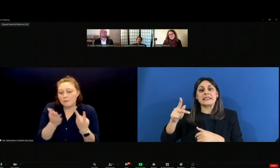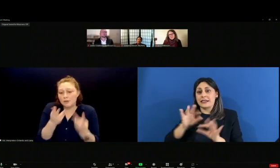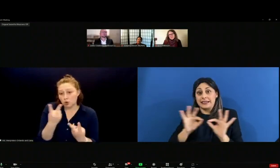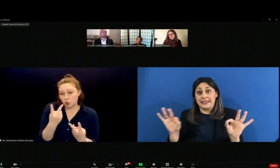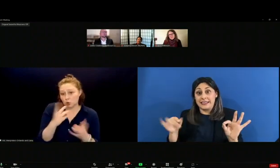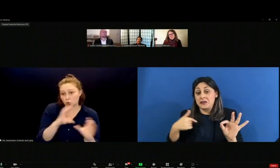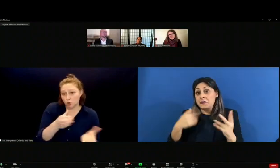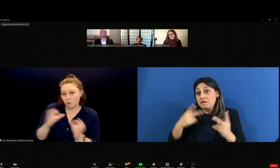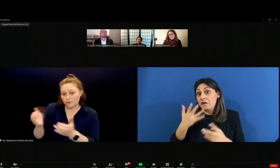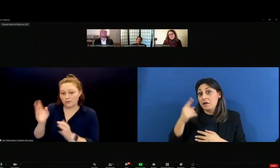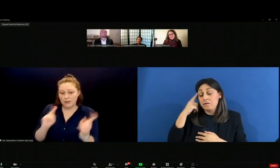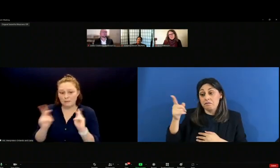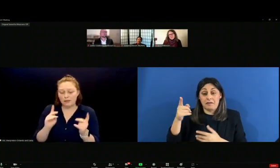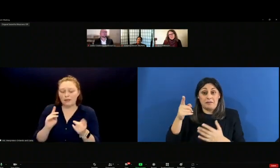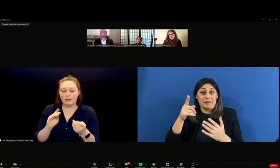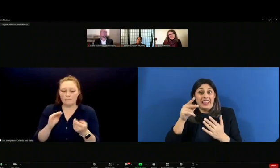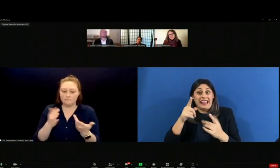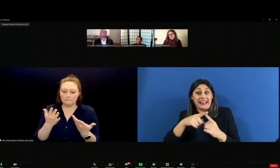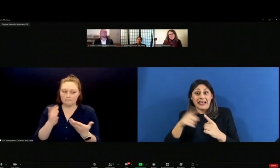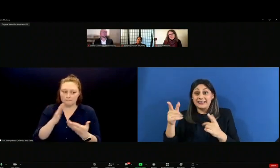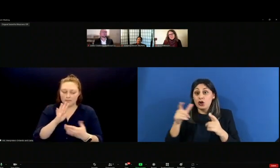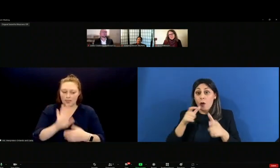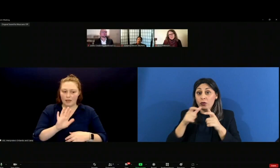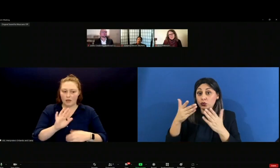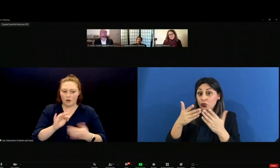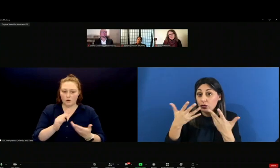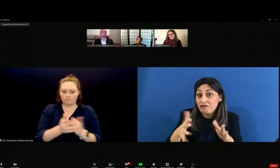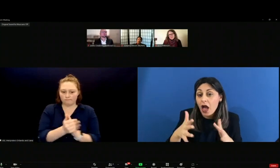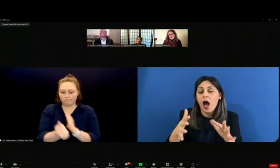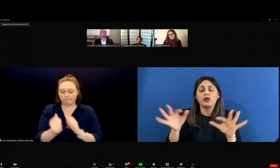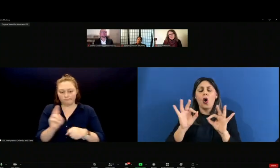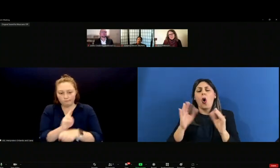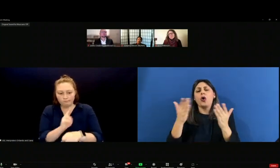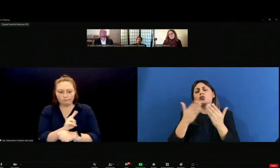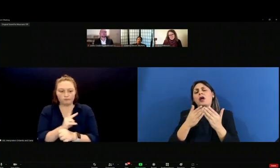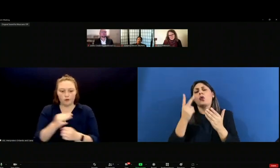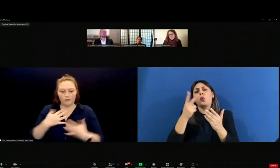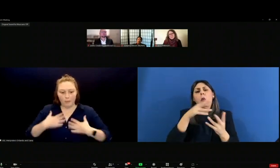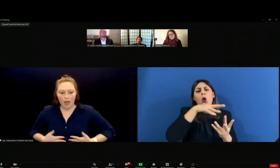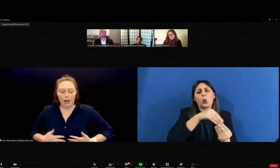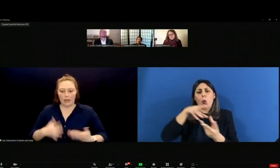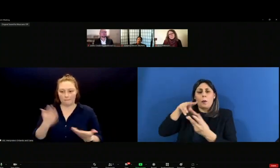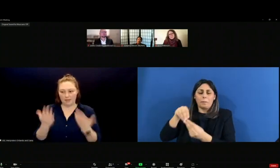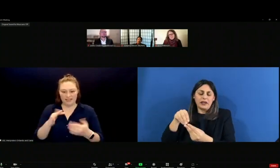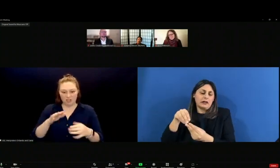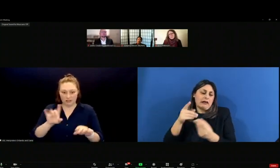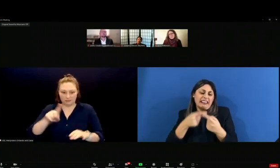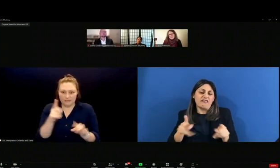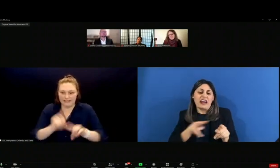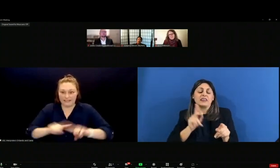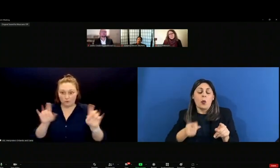how practiced they are in the skillful use of the body, of bodily